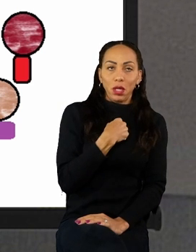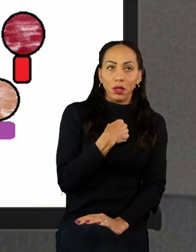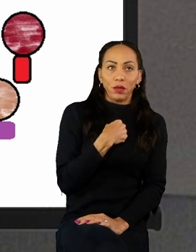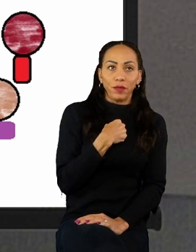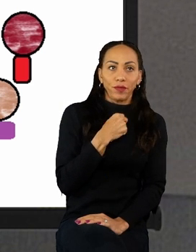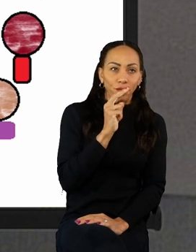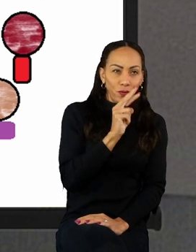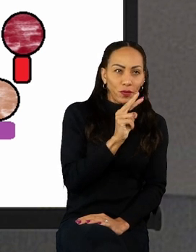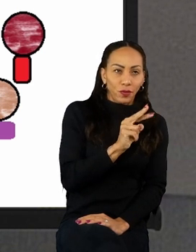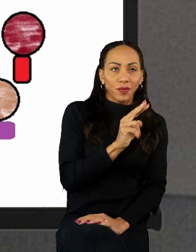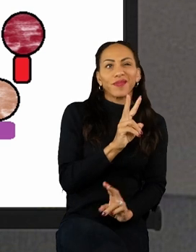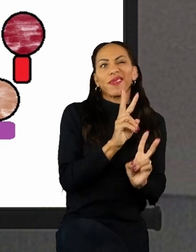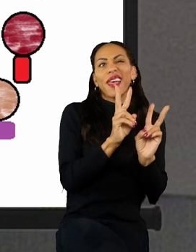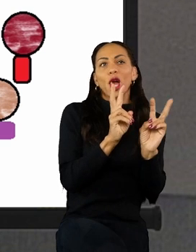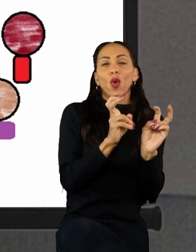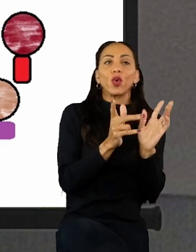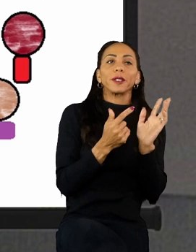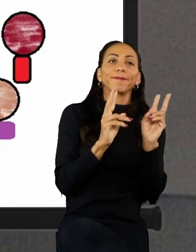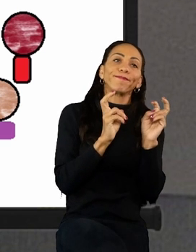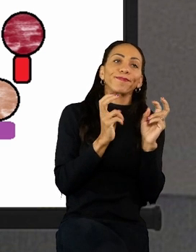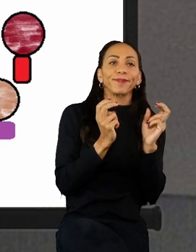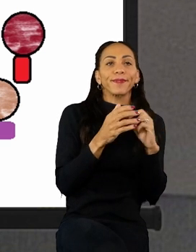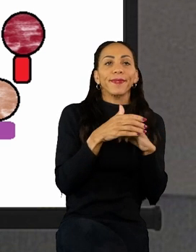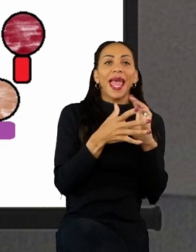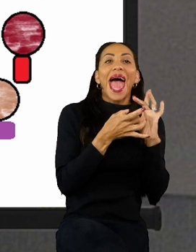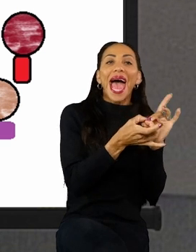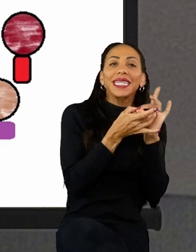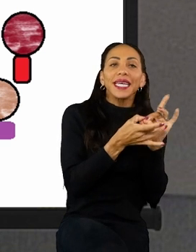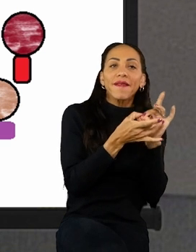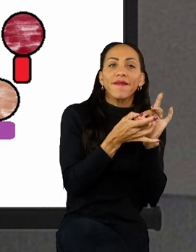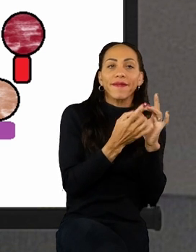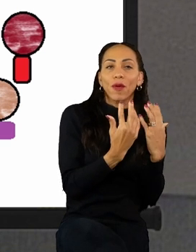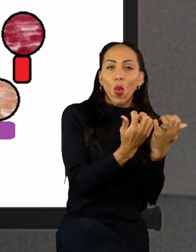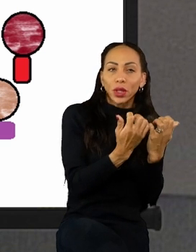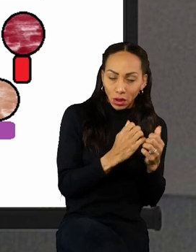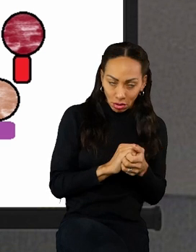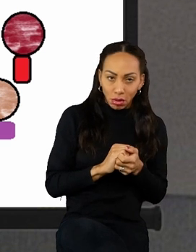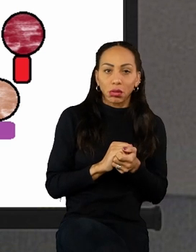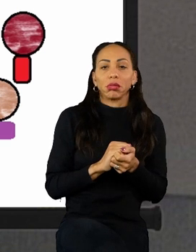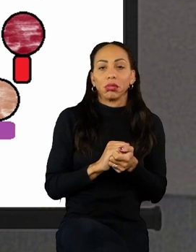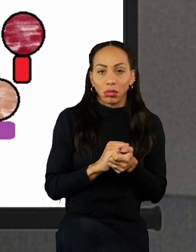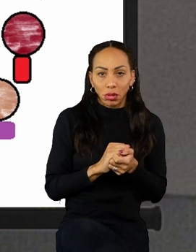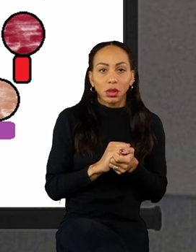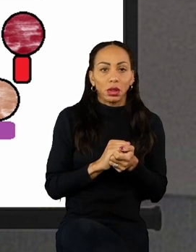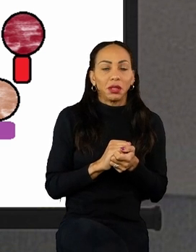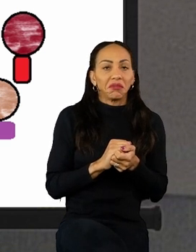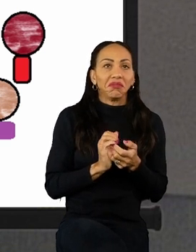person in that space. And we're calling them the sort of active audience. So they will be,